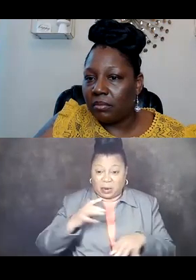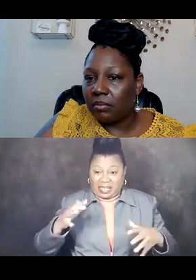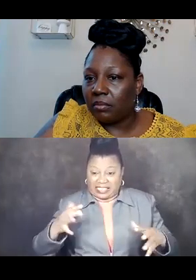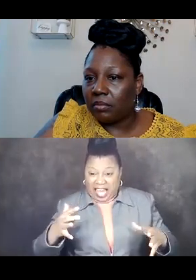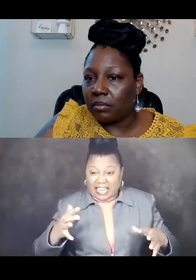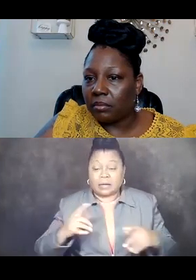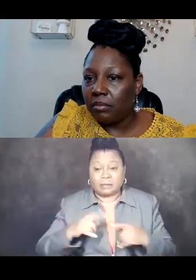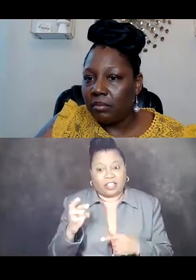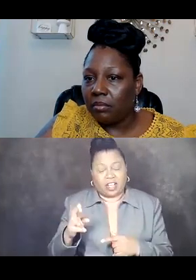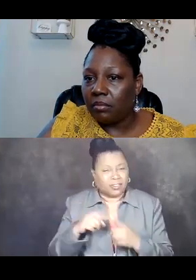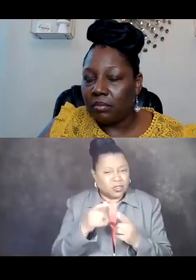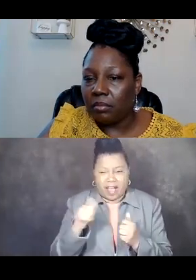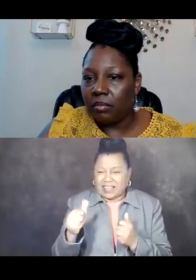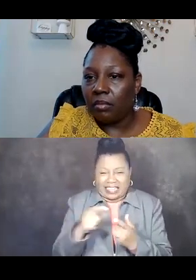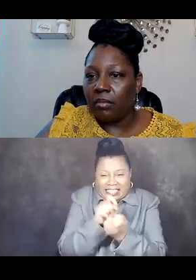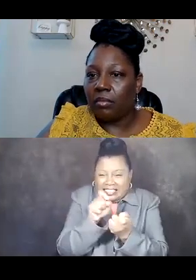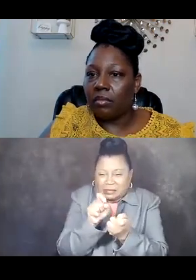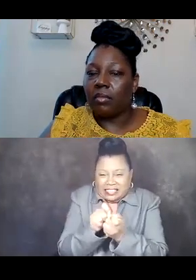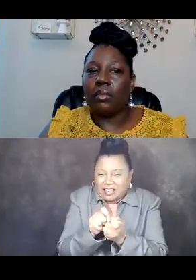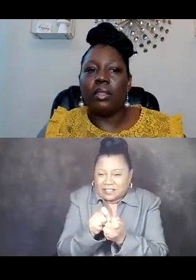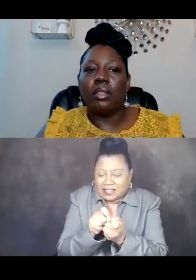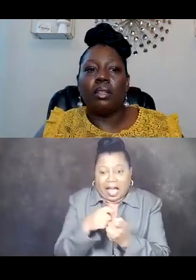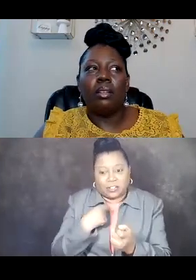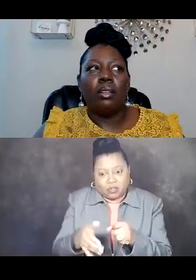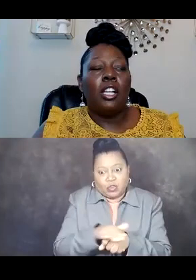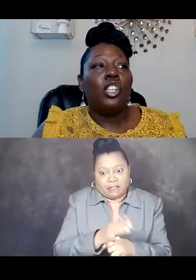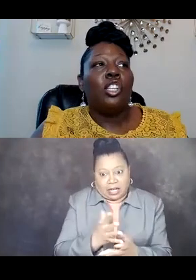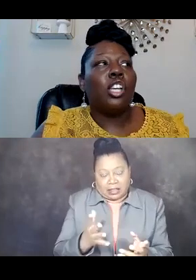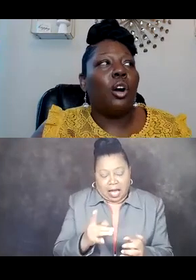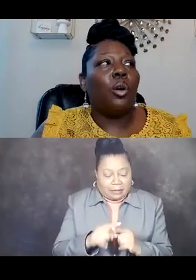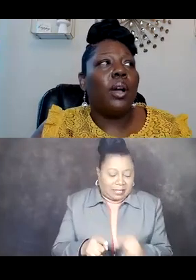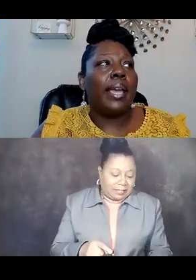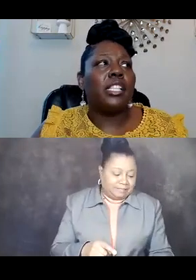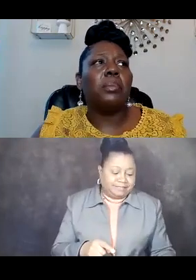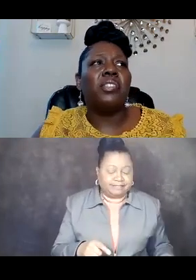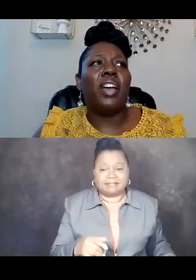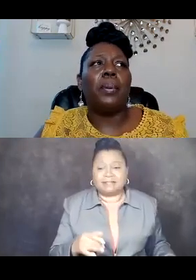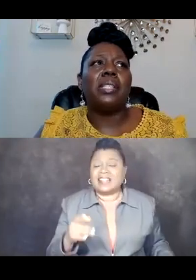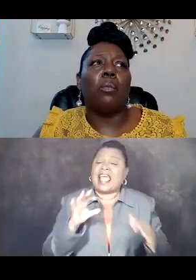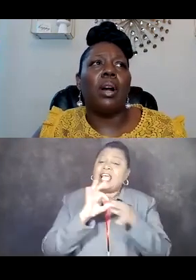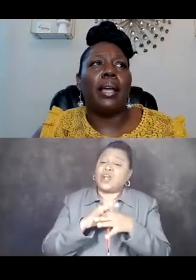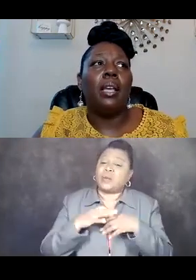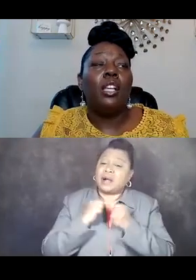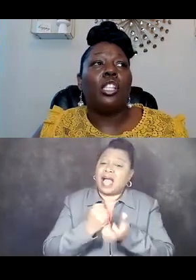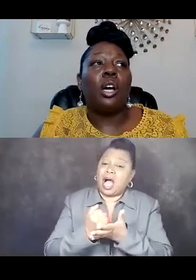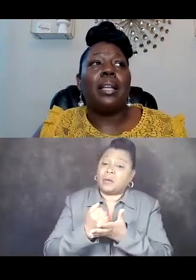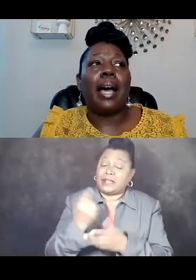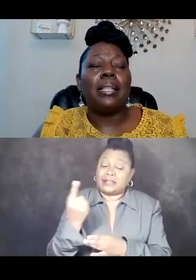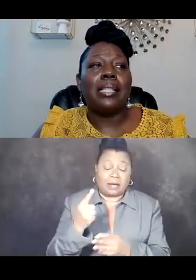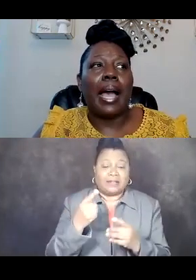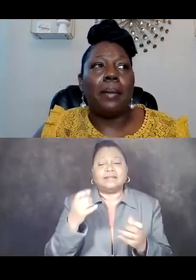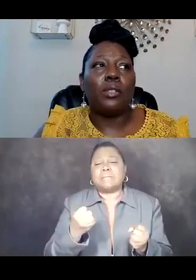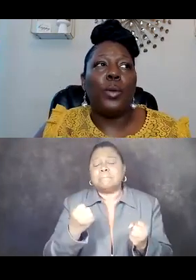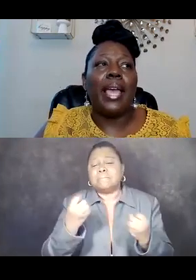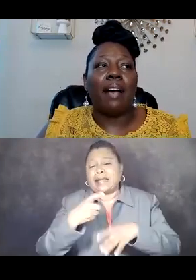but they are. Do you have anything specific? I know you've covered a lot, but. So in terms of helping someone, so a lot